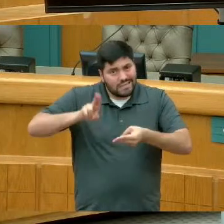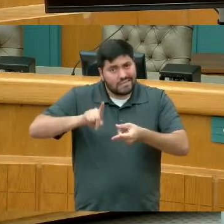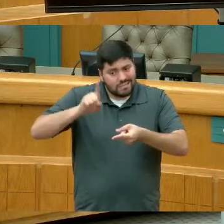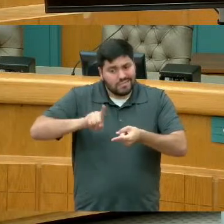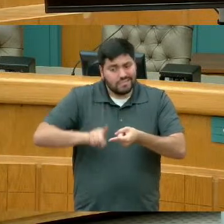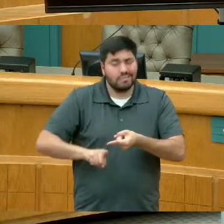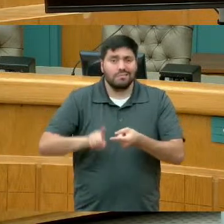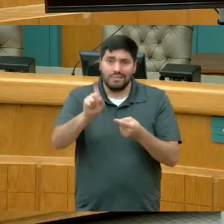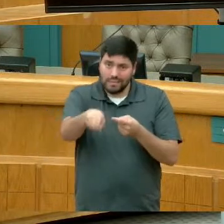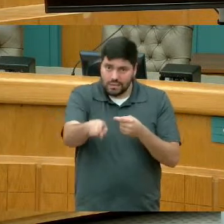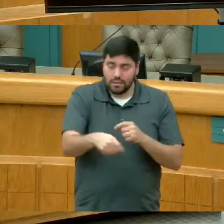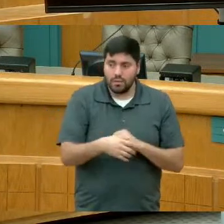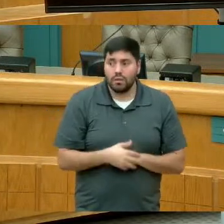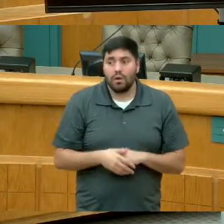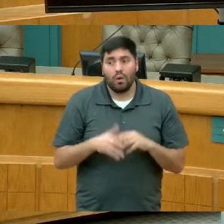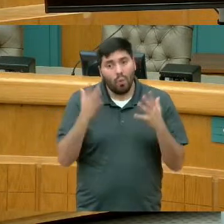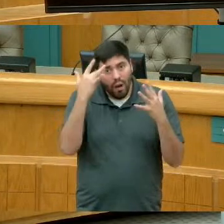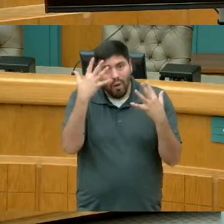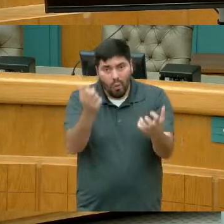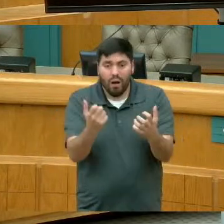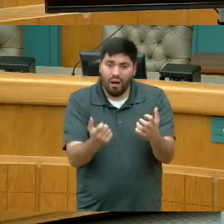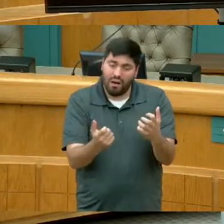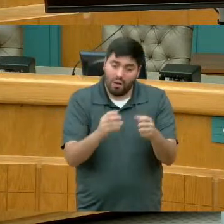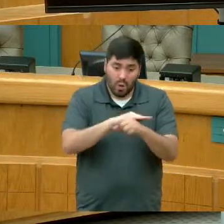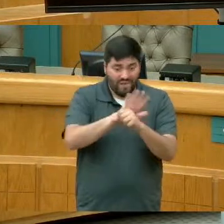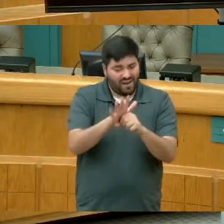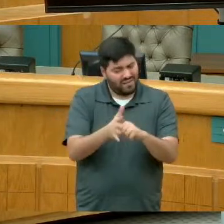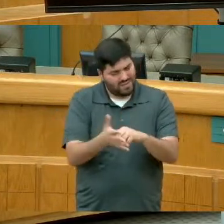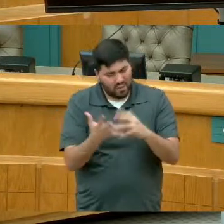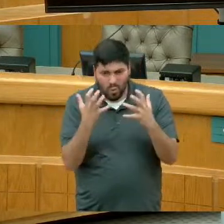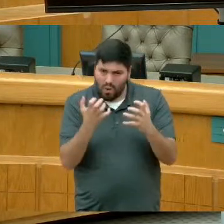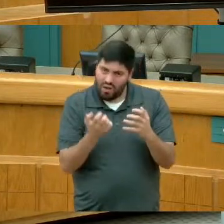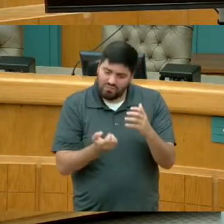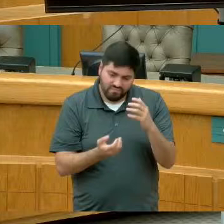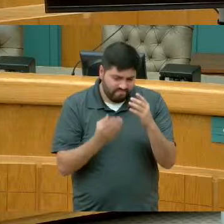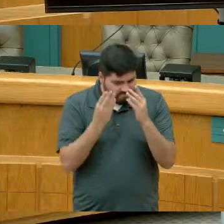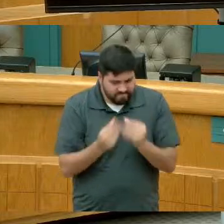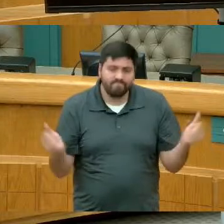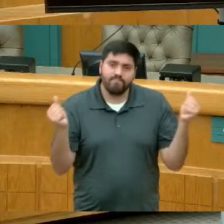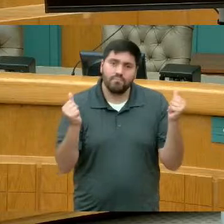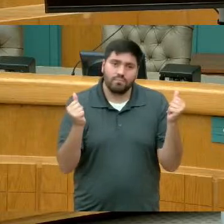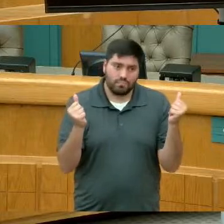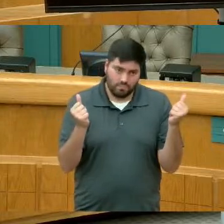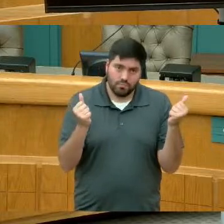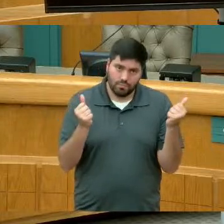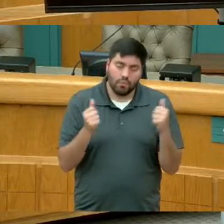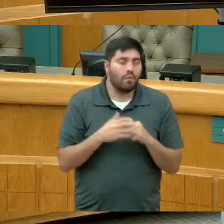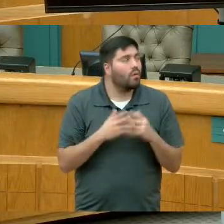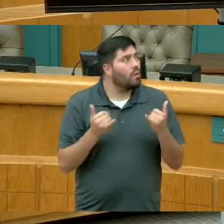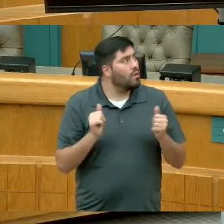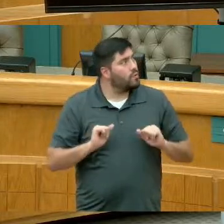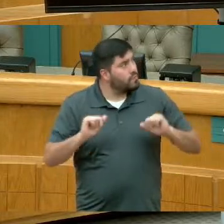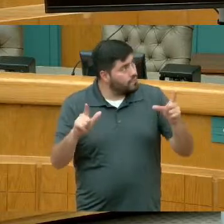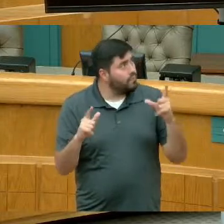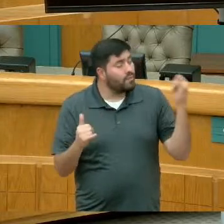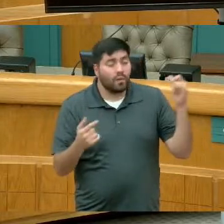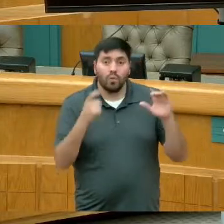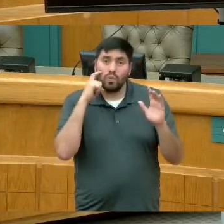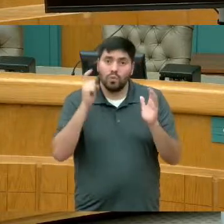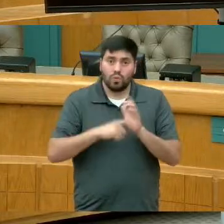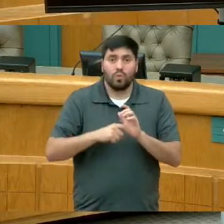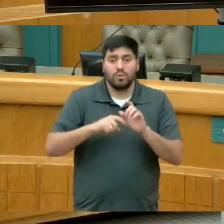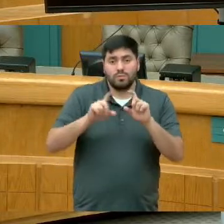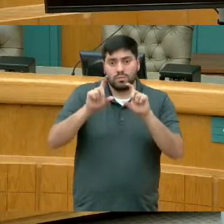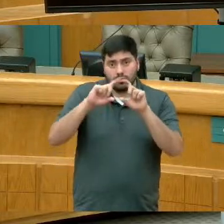can actually try to get rid of COVID-19 completely. Next slide. So this